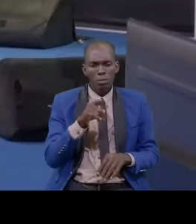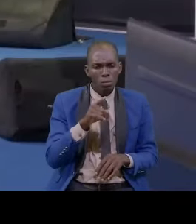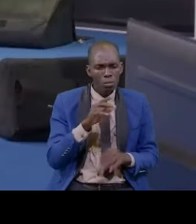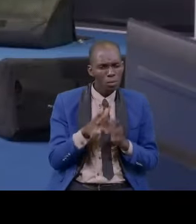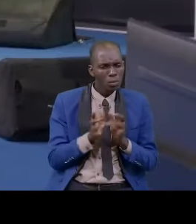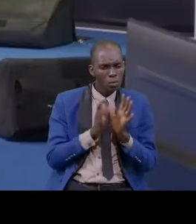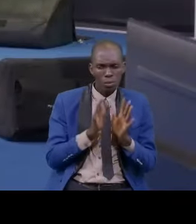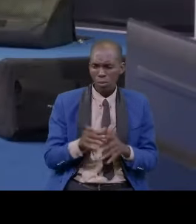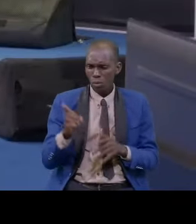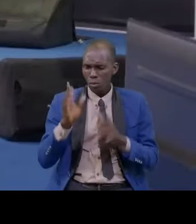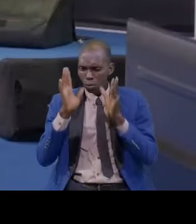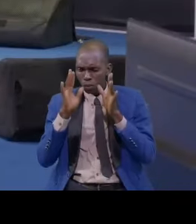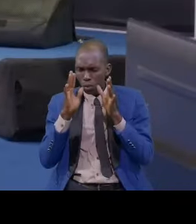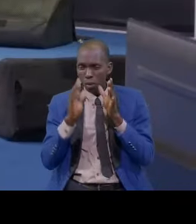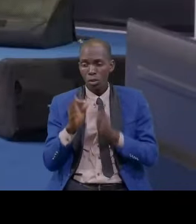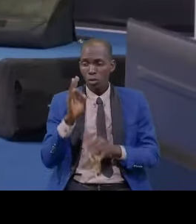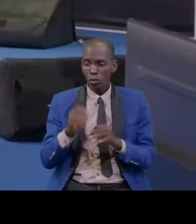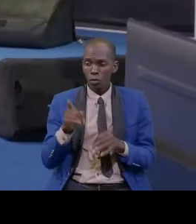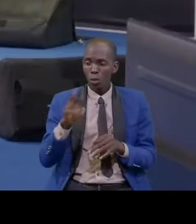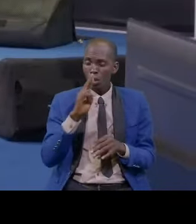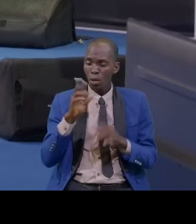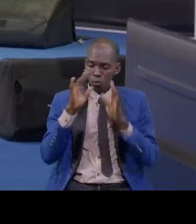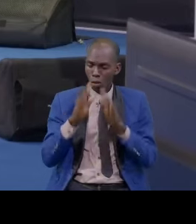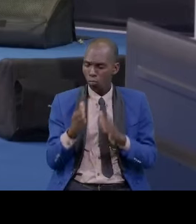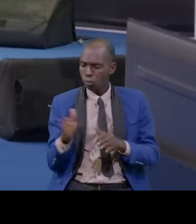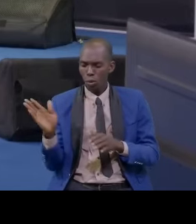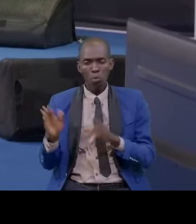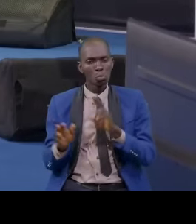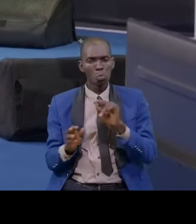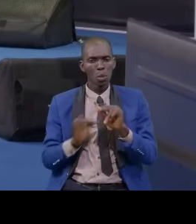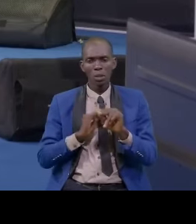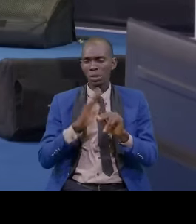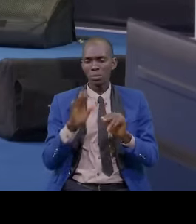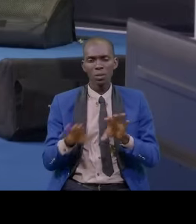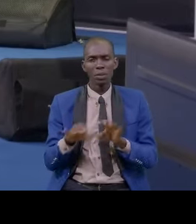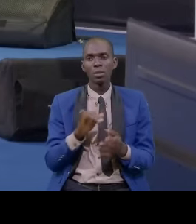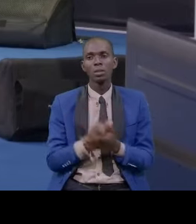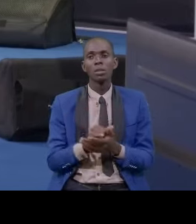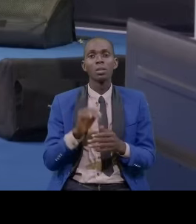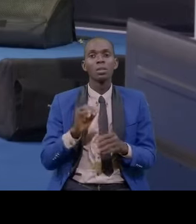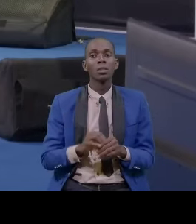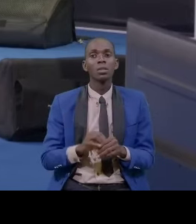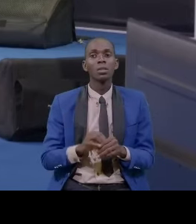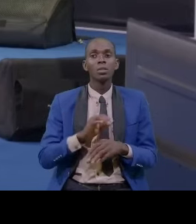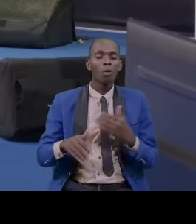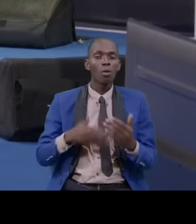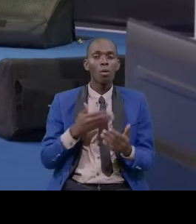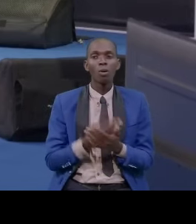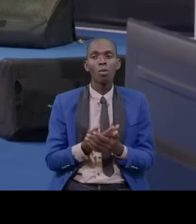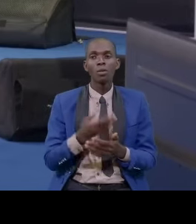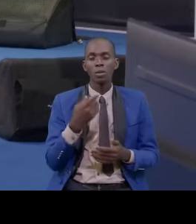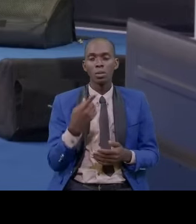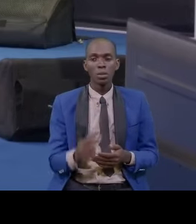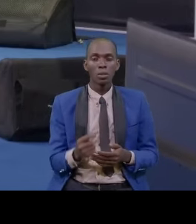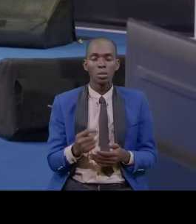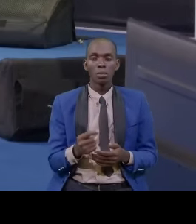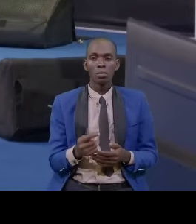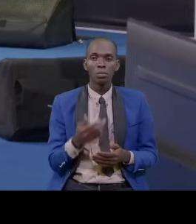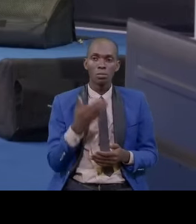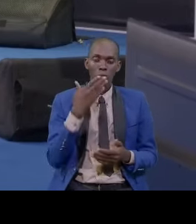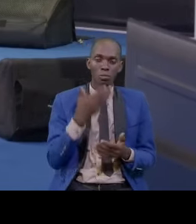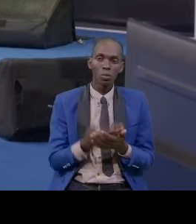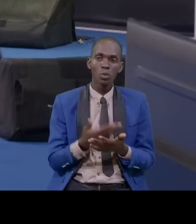And then if you're a Muslim, go to, no. In all those things that relate to life, we